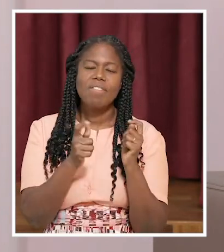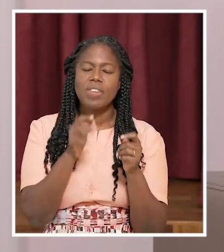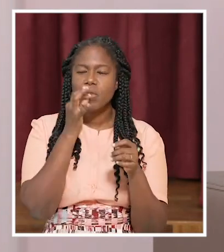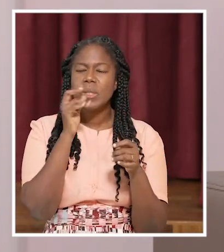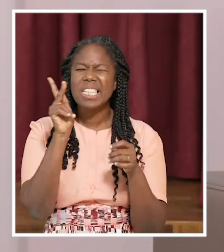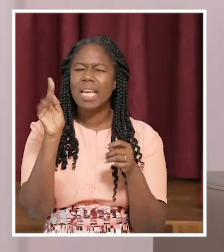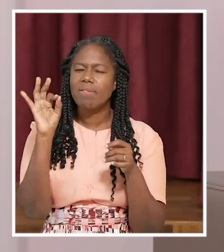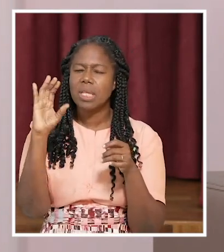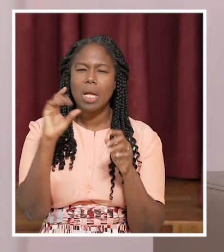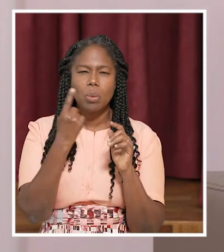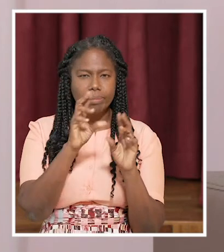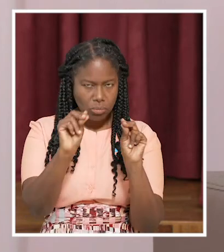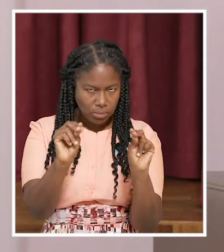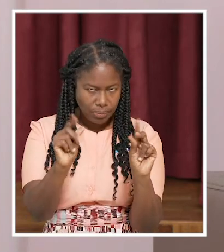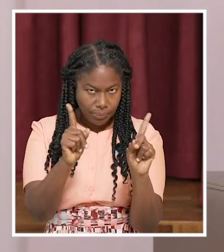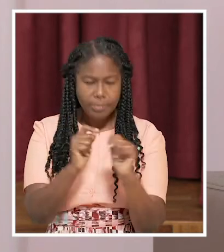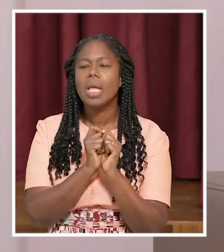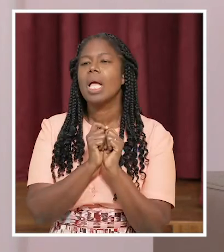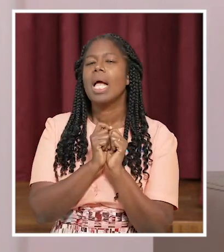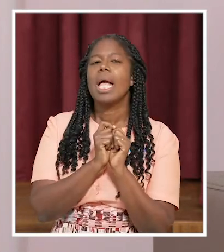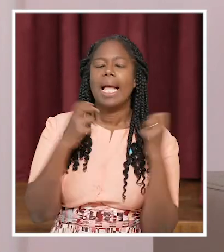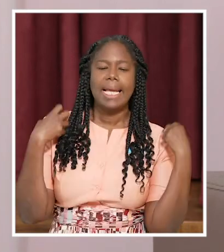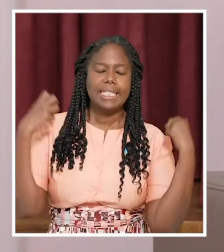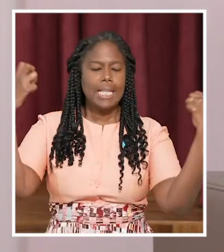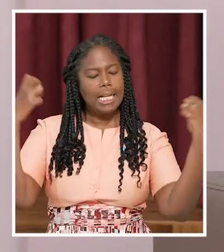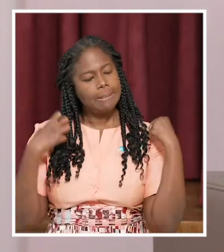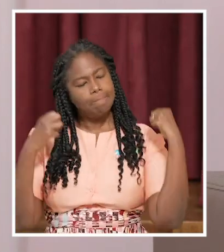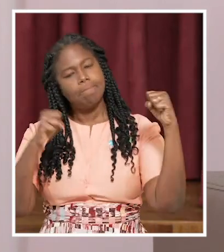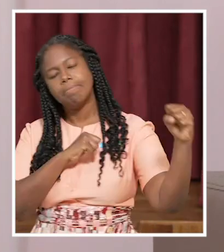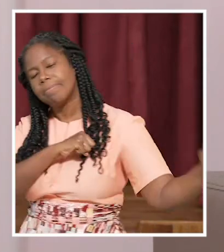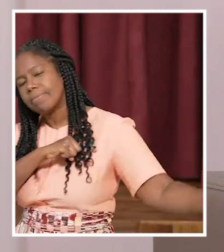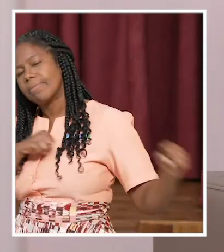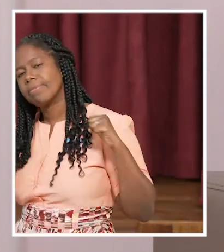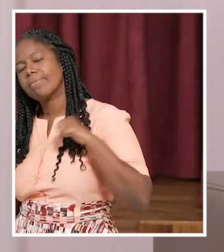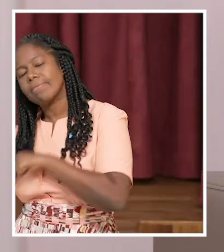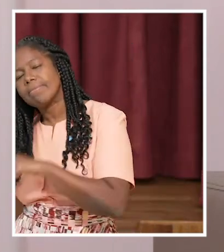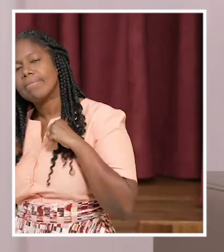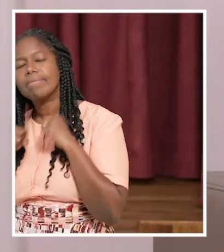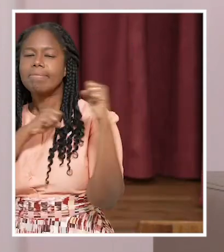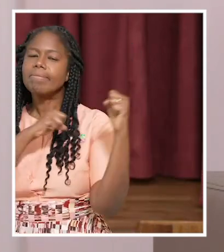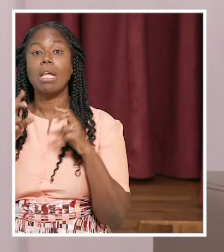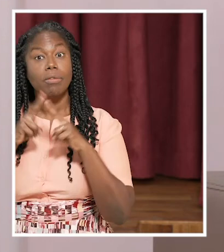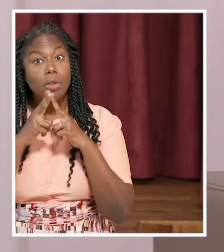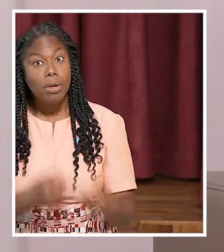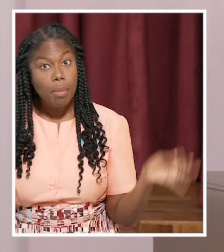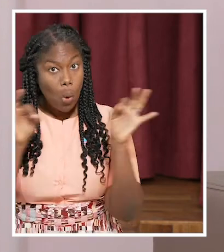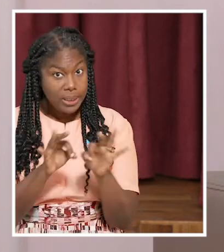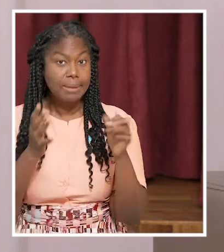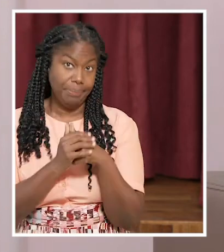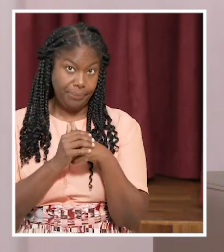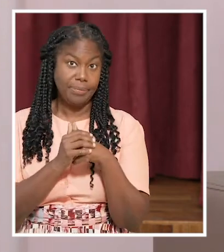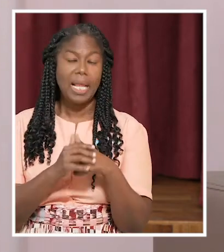snacks, right? And exercise, please, exercise is important. Exercise helps